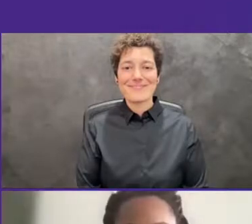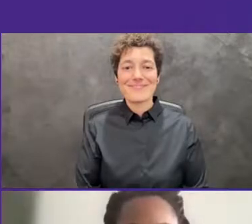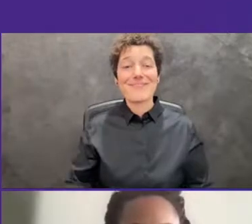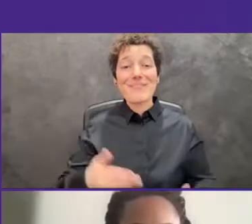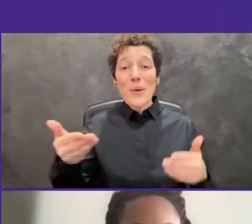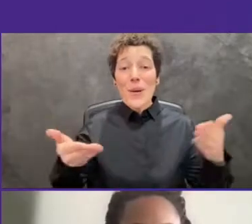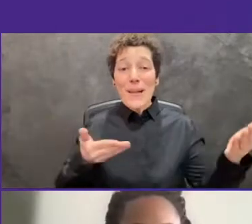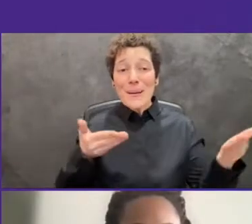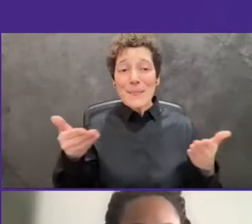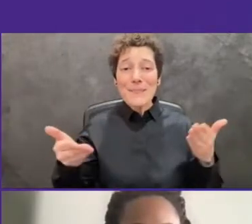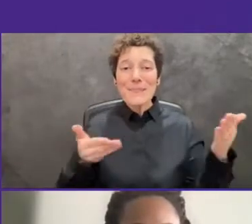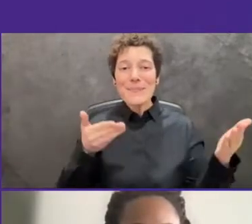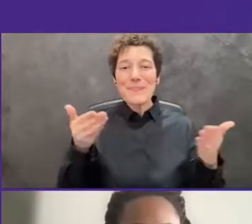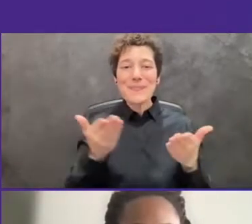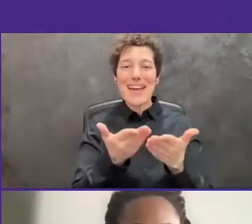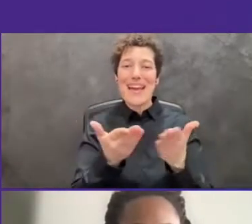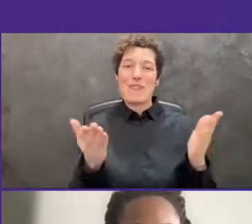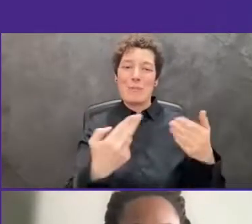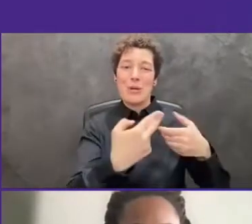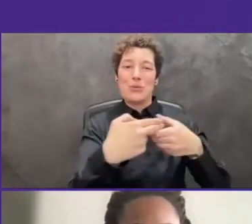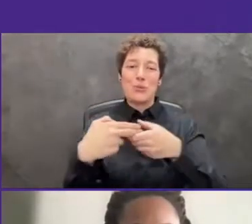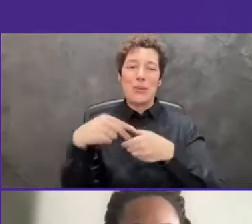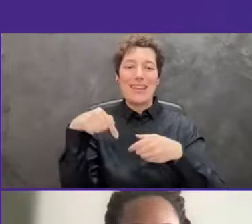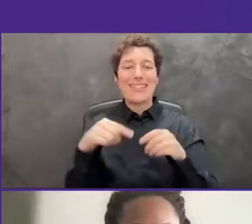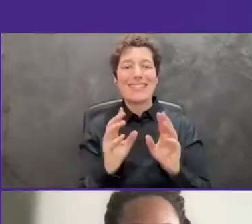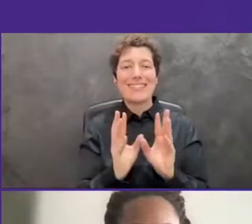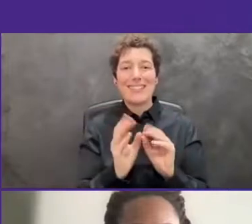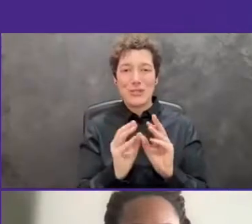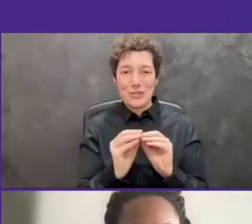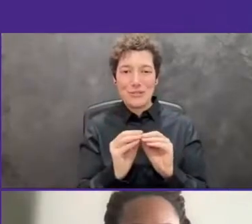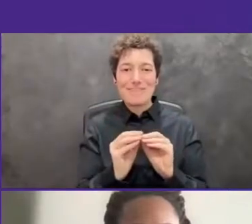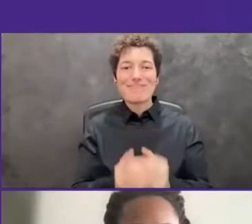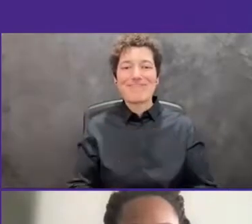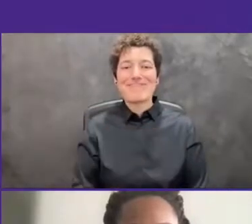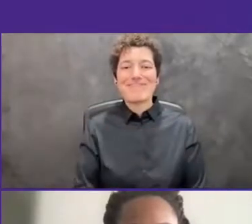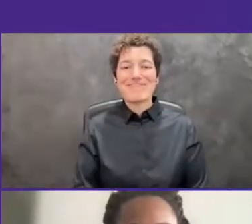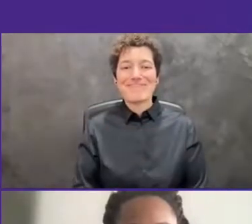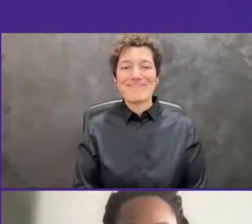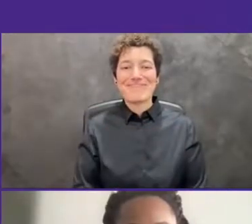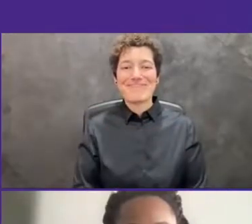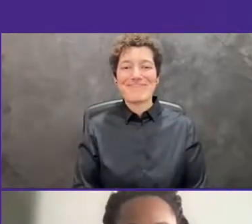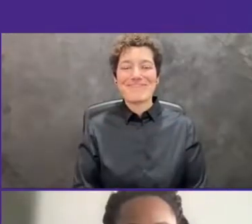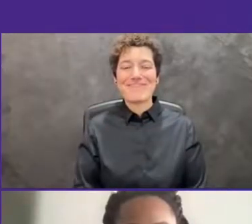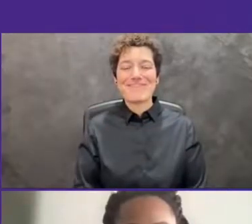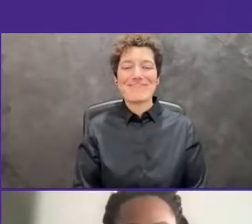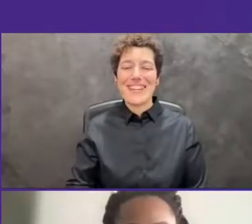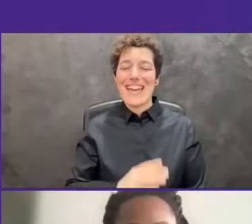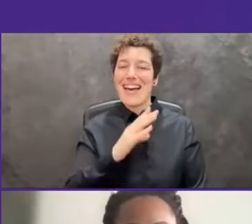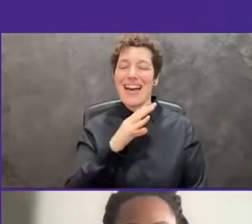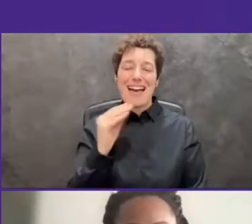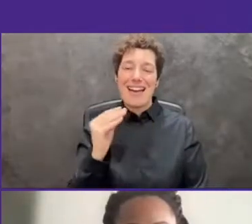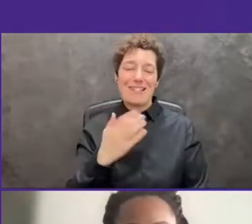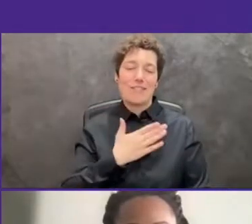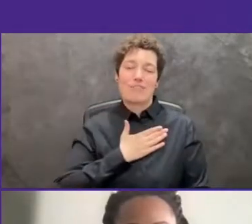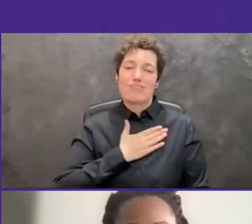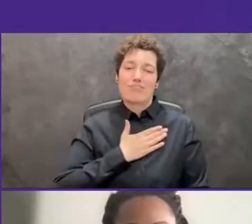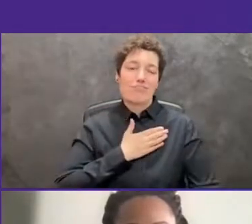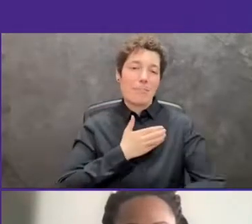Welcome, welcome, welcome, everybody attending this session and our powerful, powerful speakers